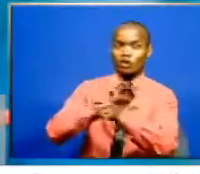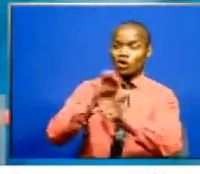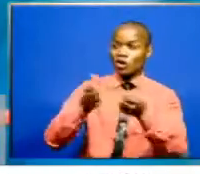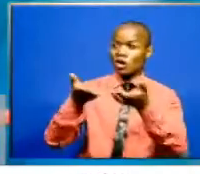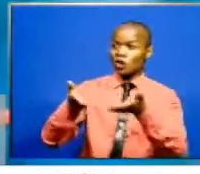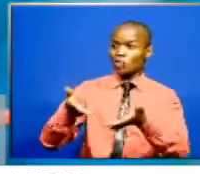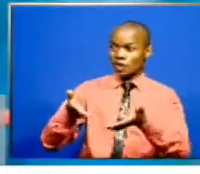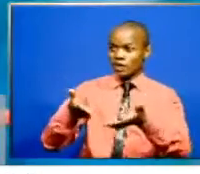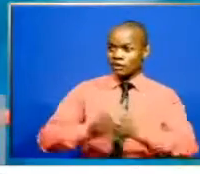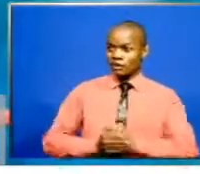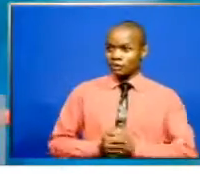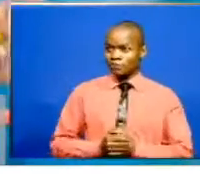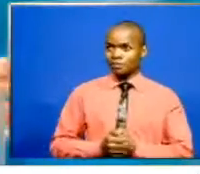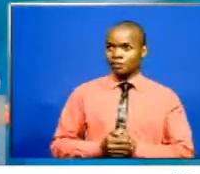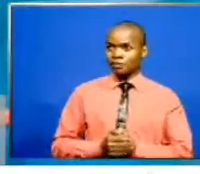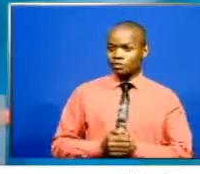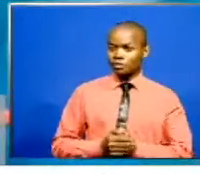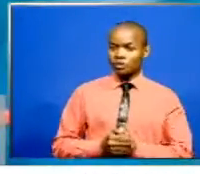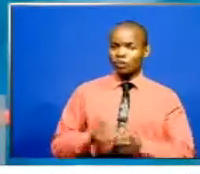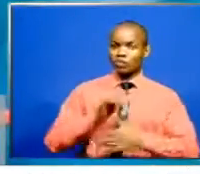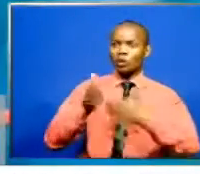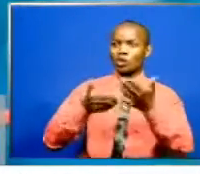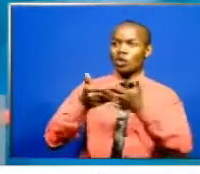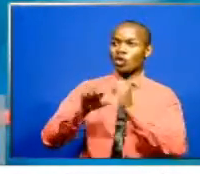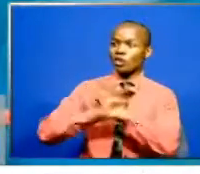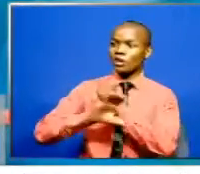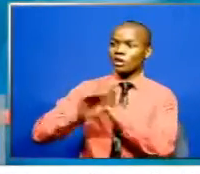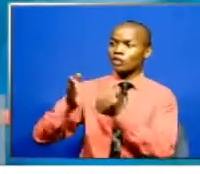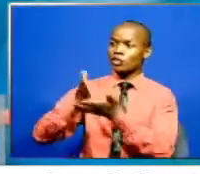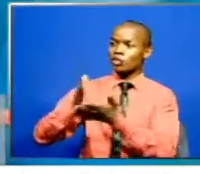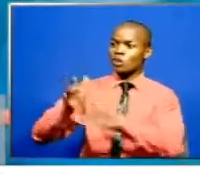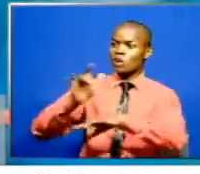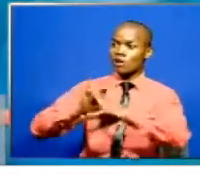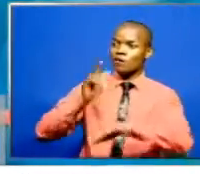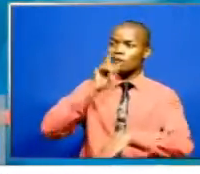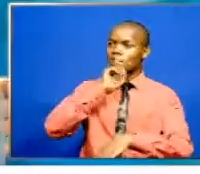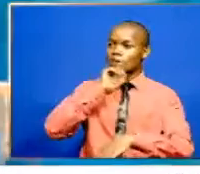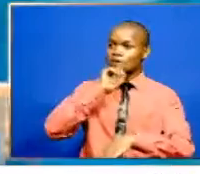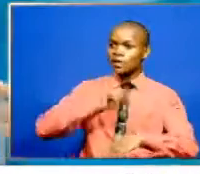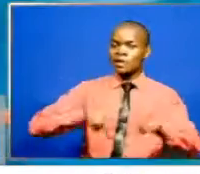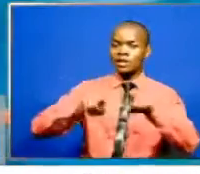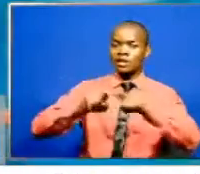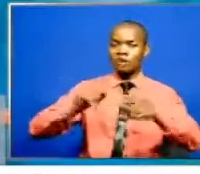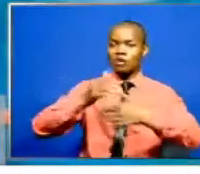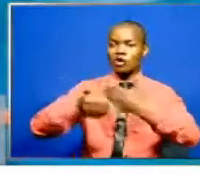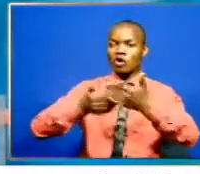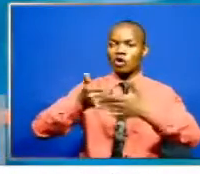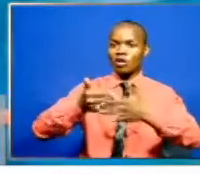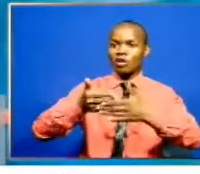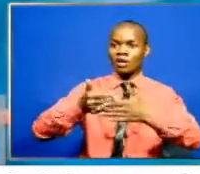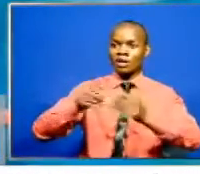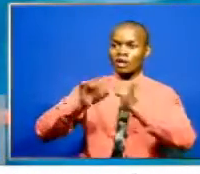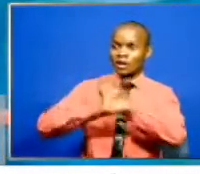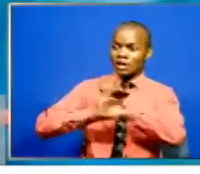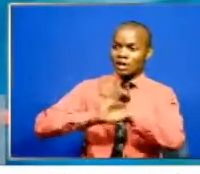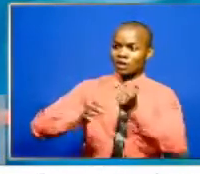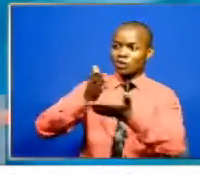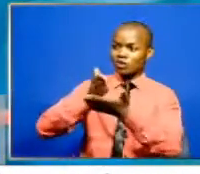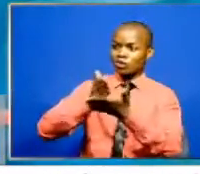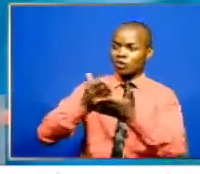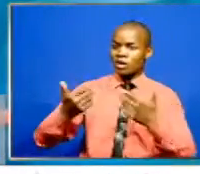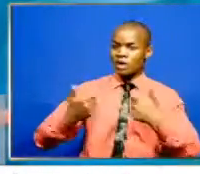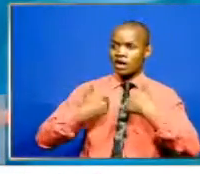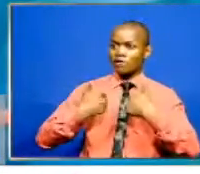today, all the countries are affected. Yes. All the countries are drawing the